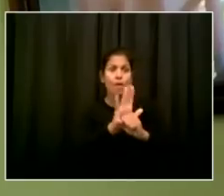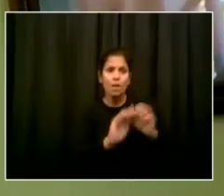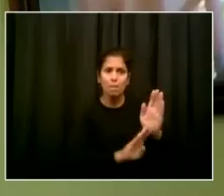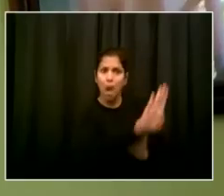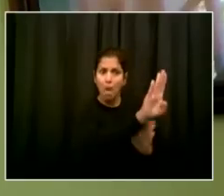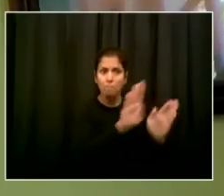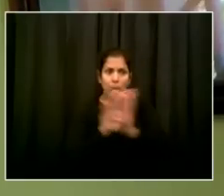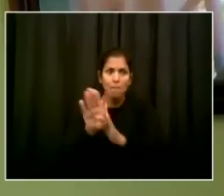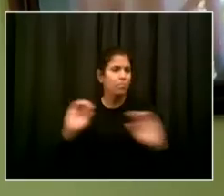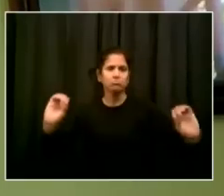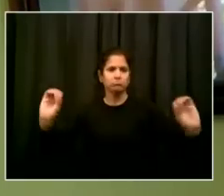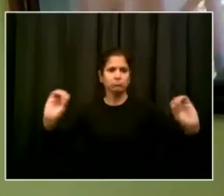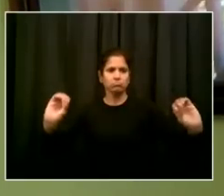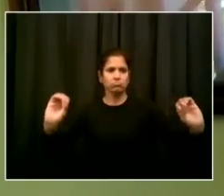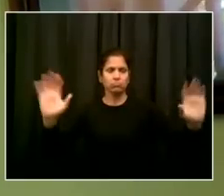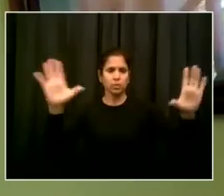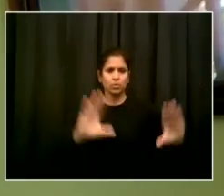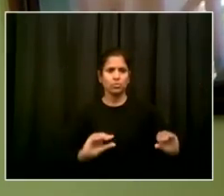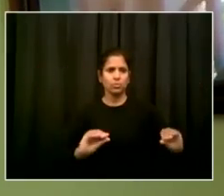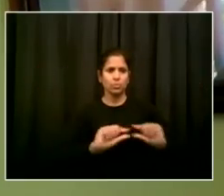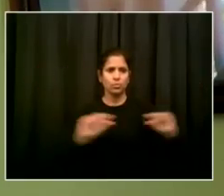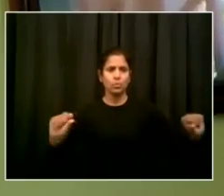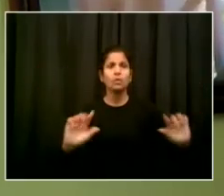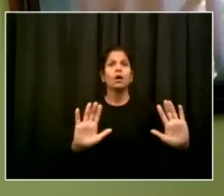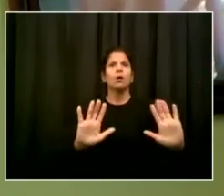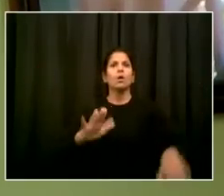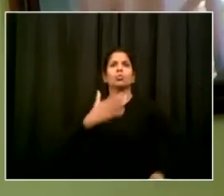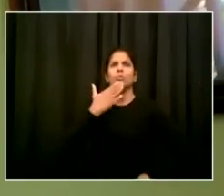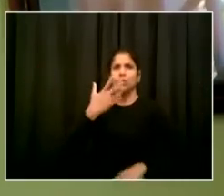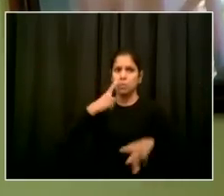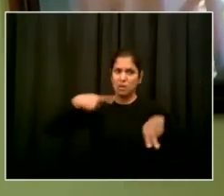are continuously communicating and working closely on.